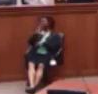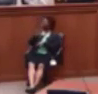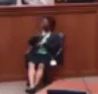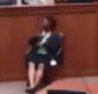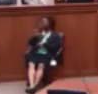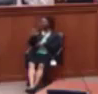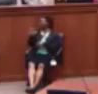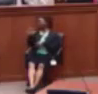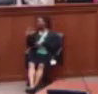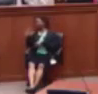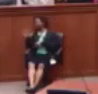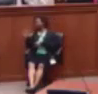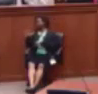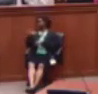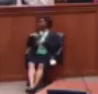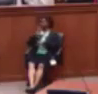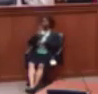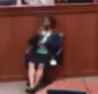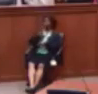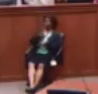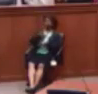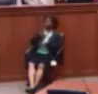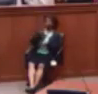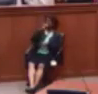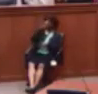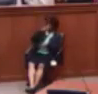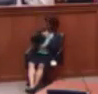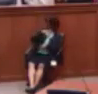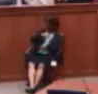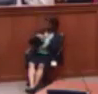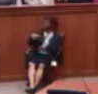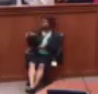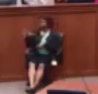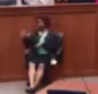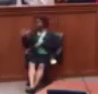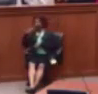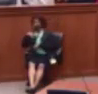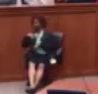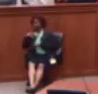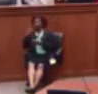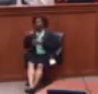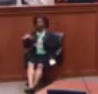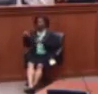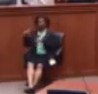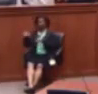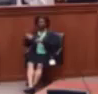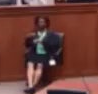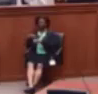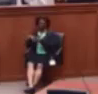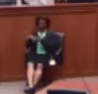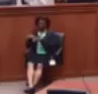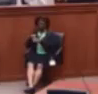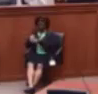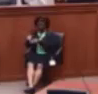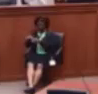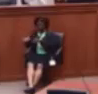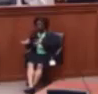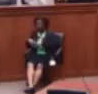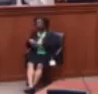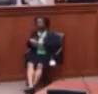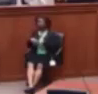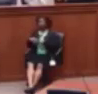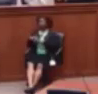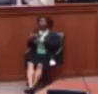split of male to female students that were taking the career diploma. When we looked at this starting last